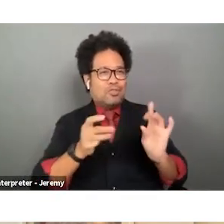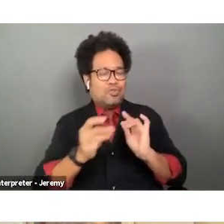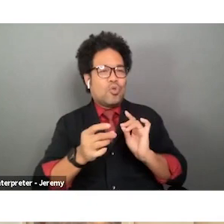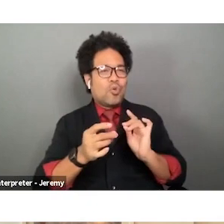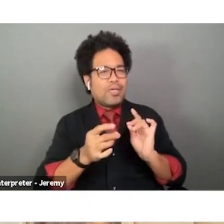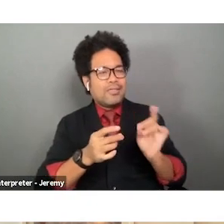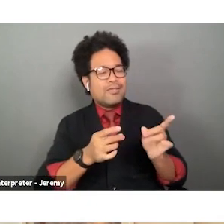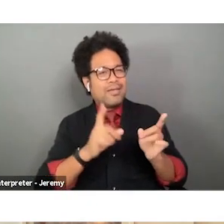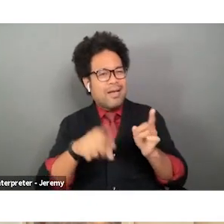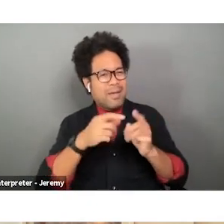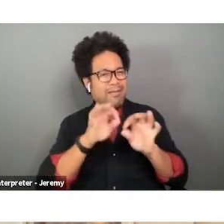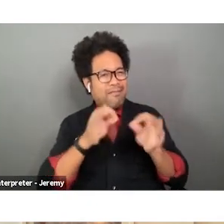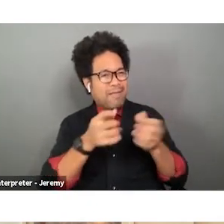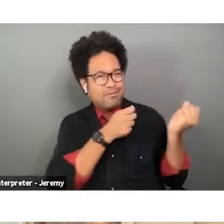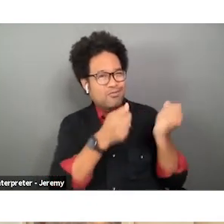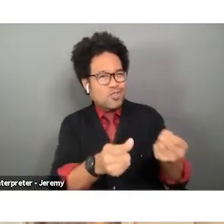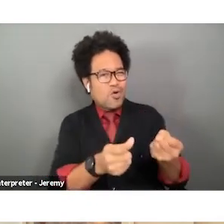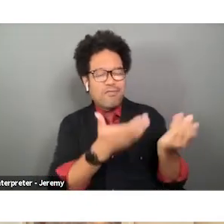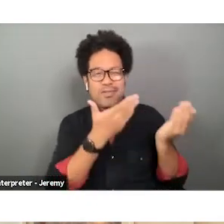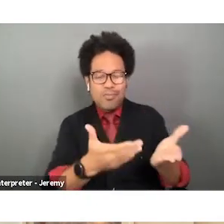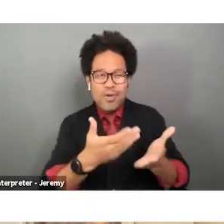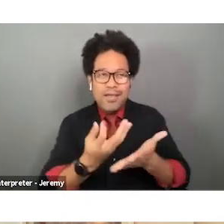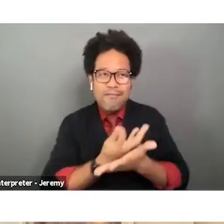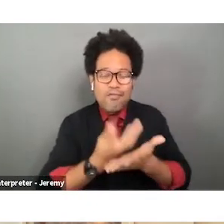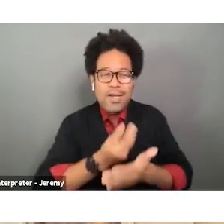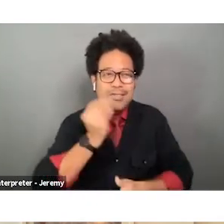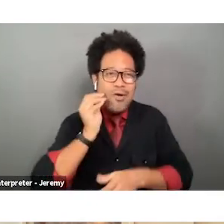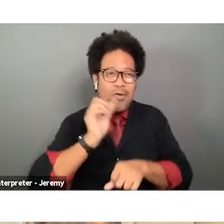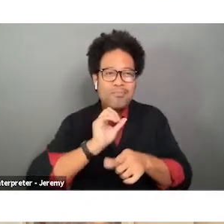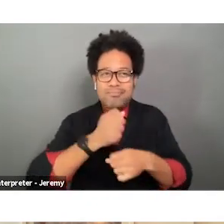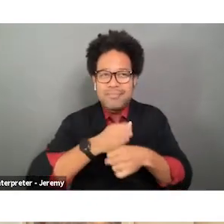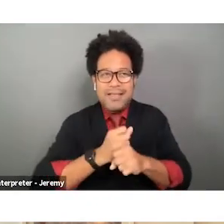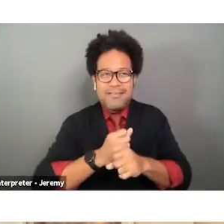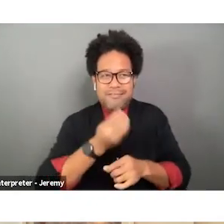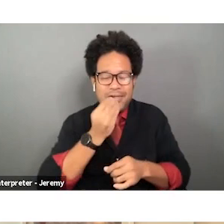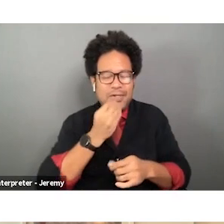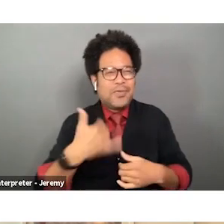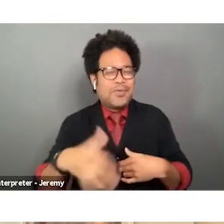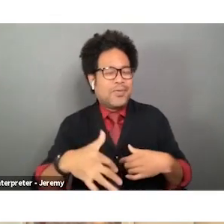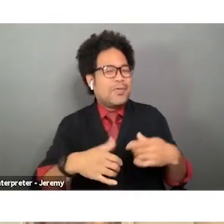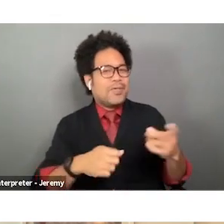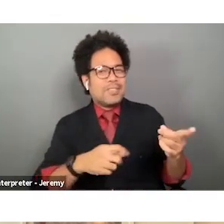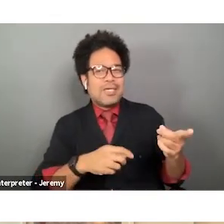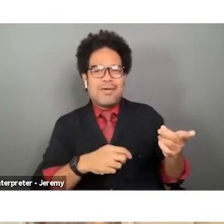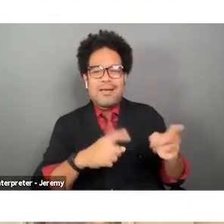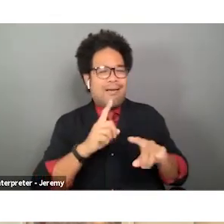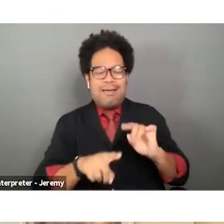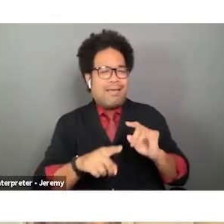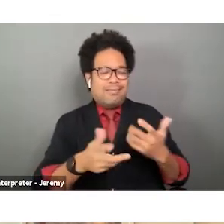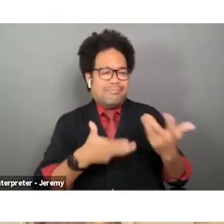who drove to bring fresh homemade food. I just